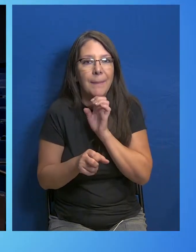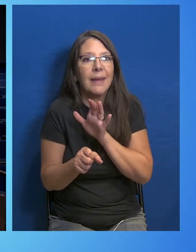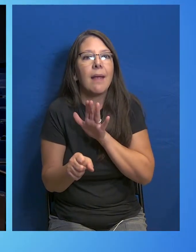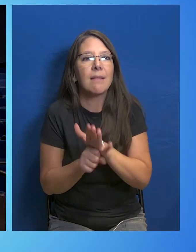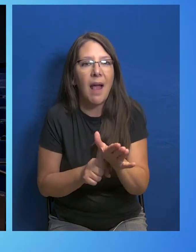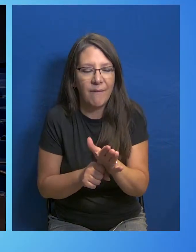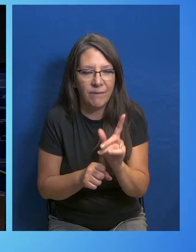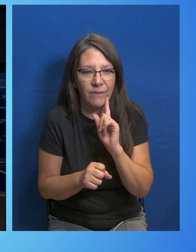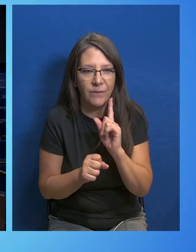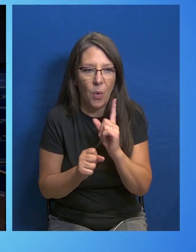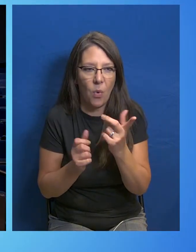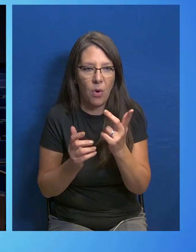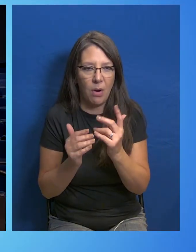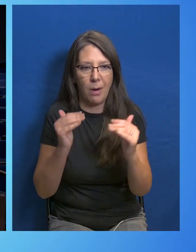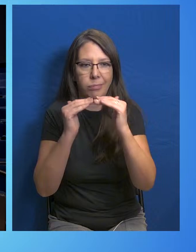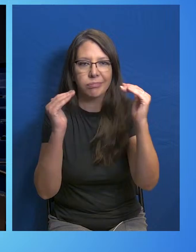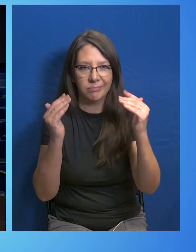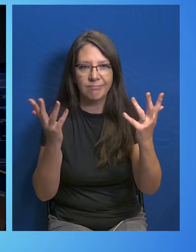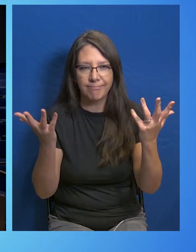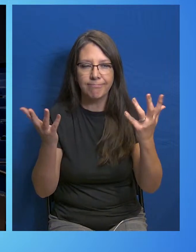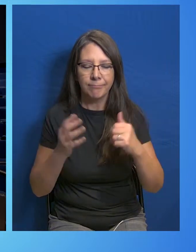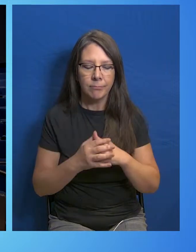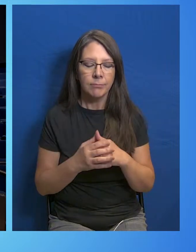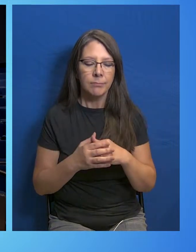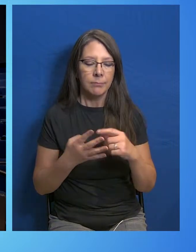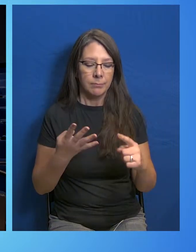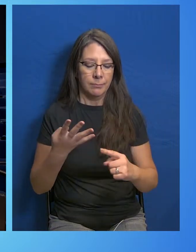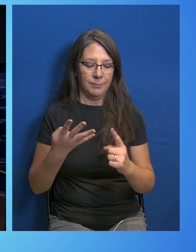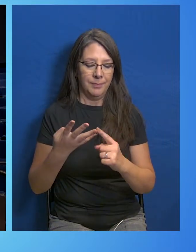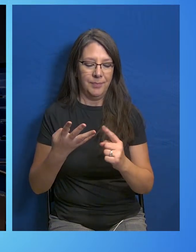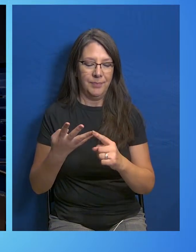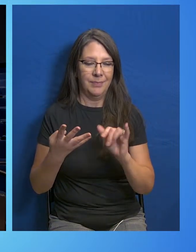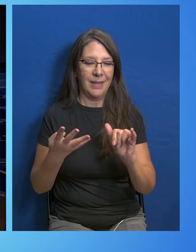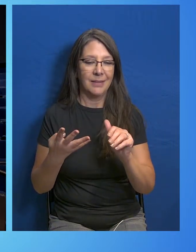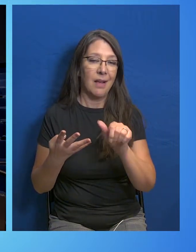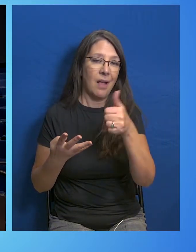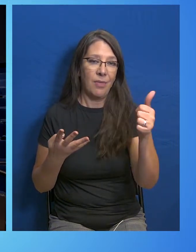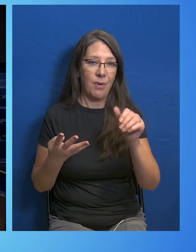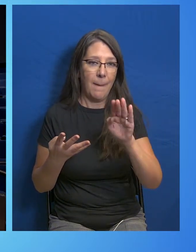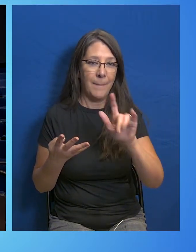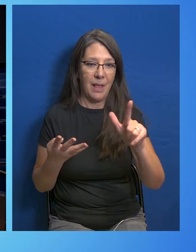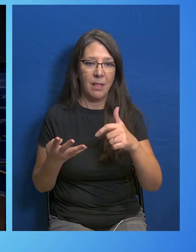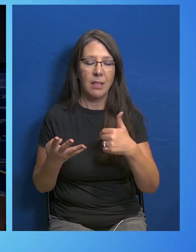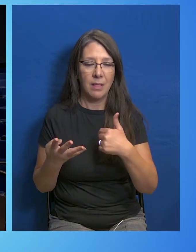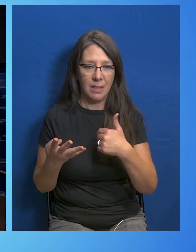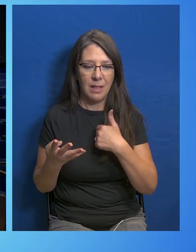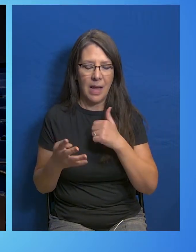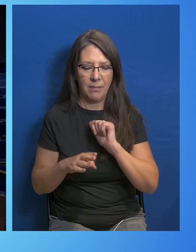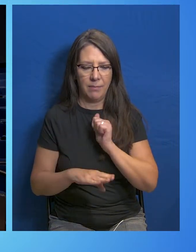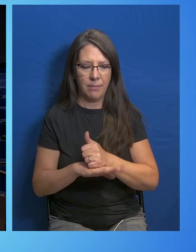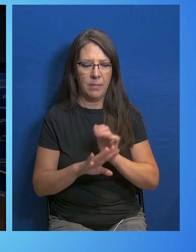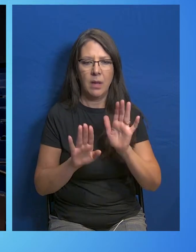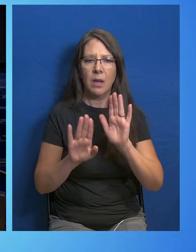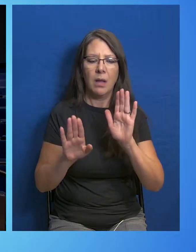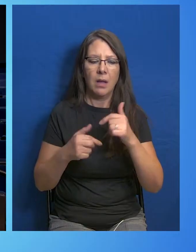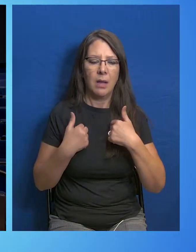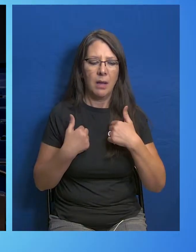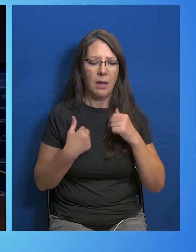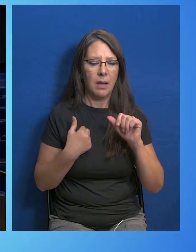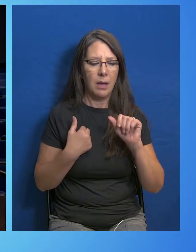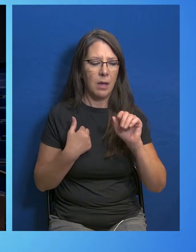Then the next bill that I drafted was... I'm sorry, this is Board Member Buchanan.